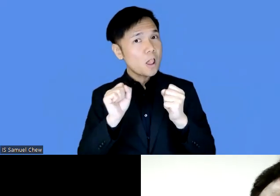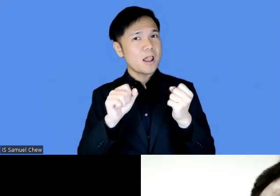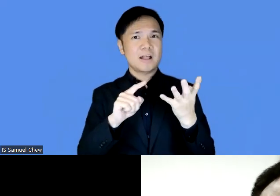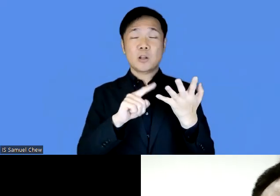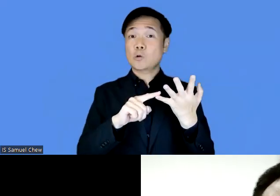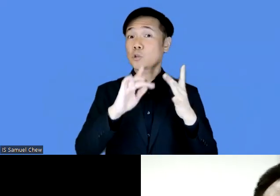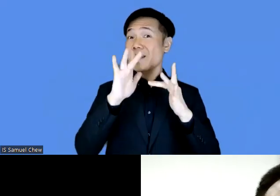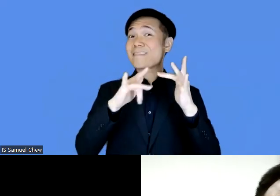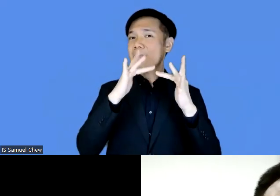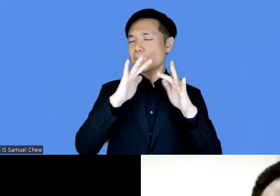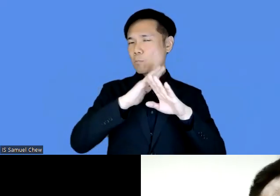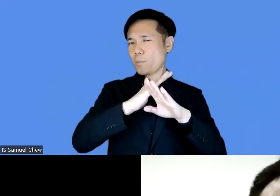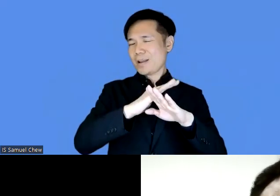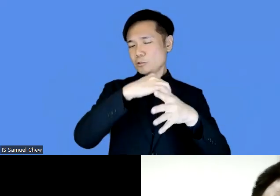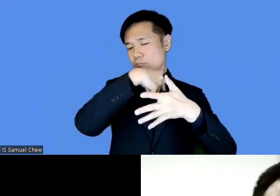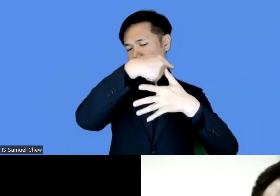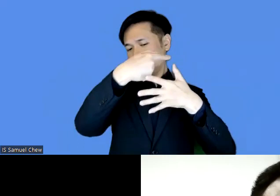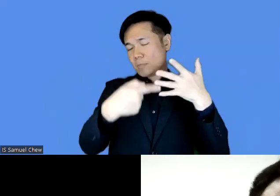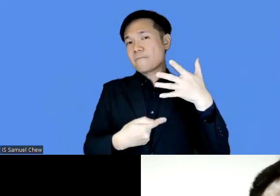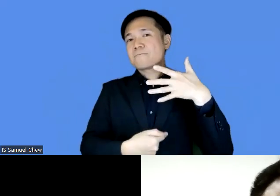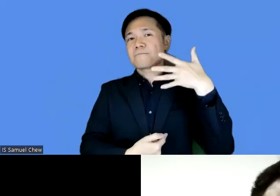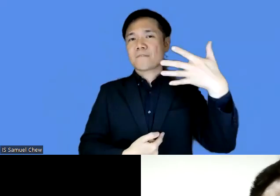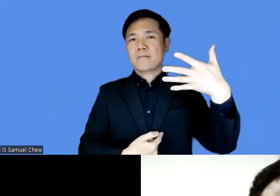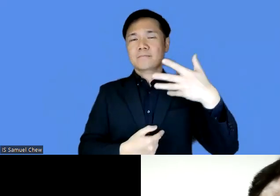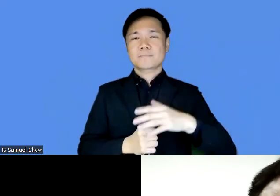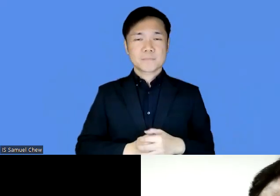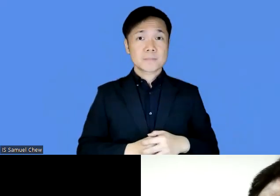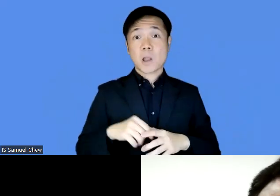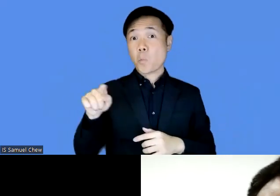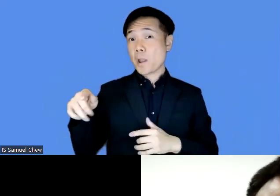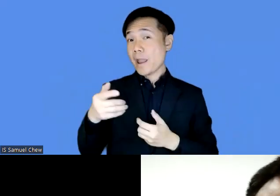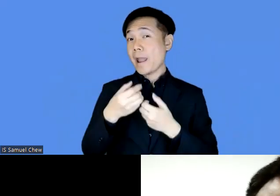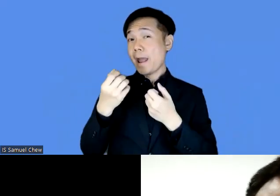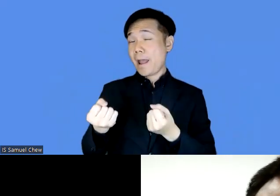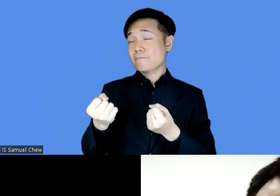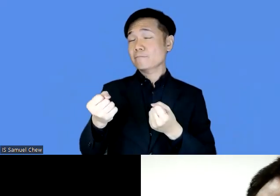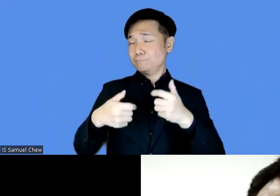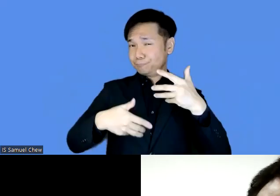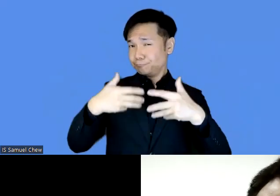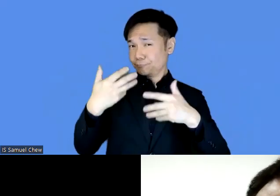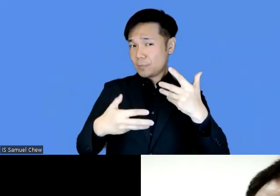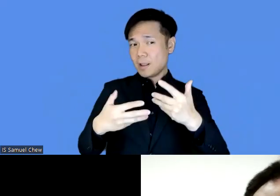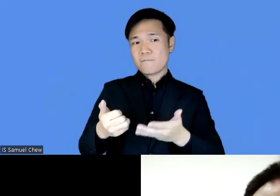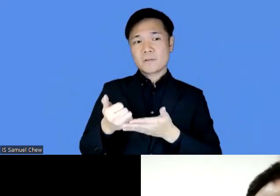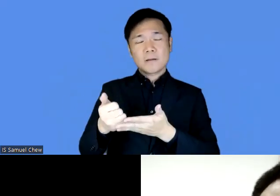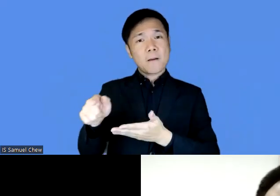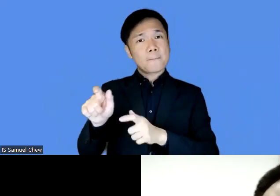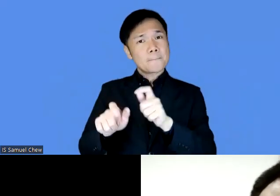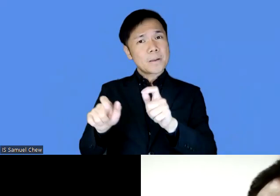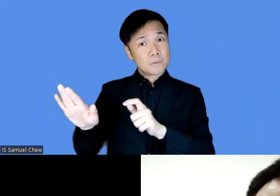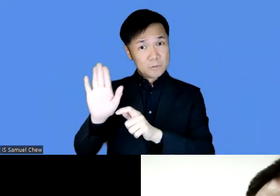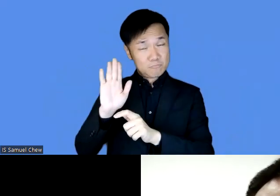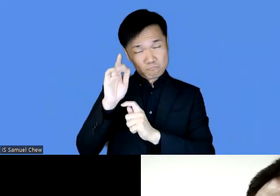We also have published the statistic report on the development situation of people with